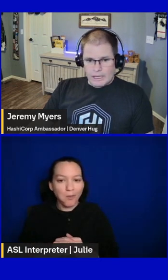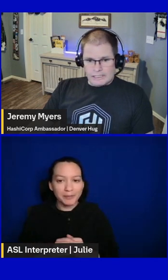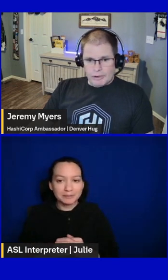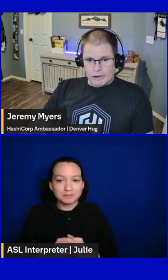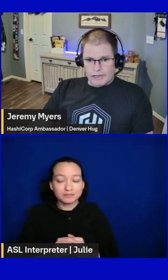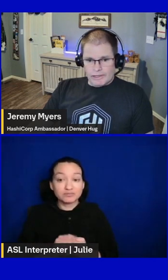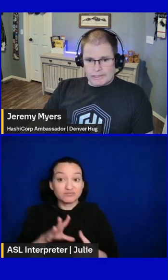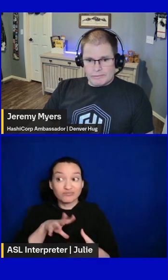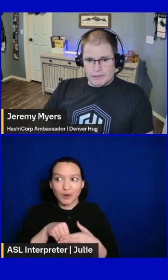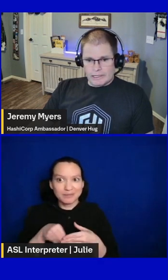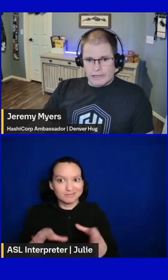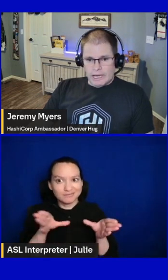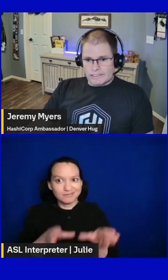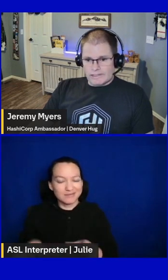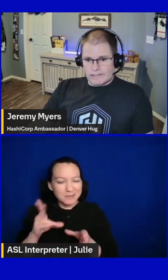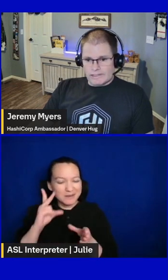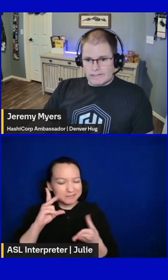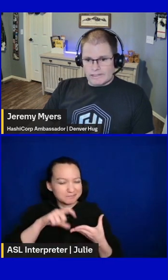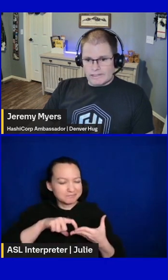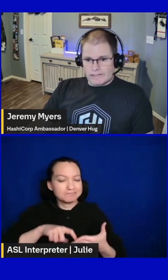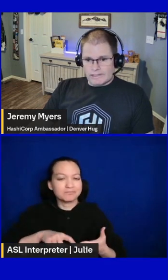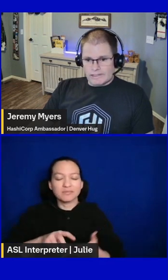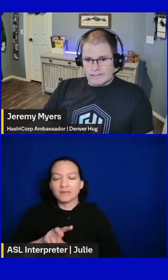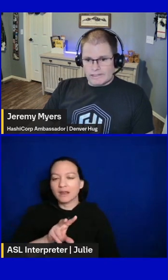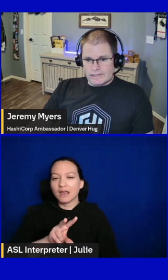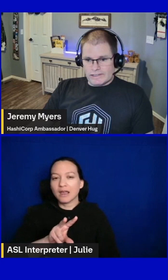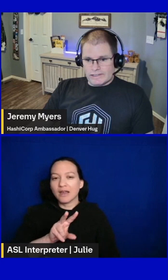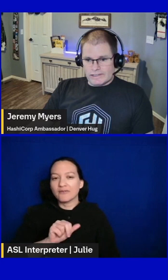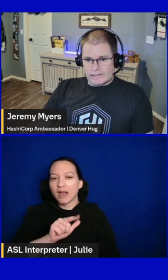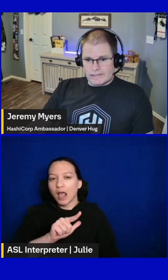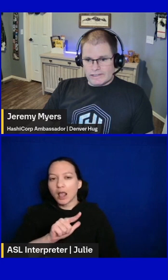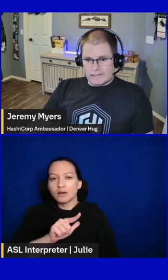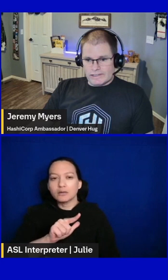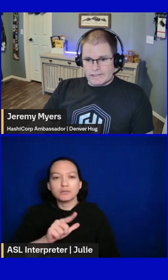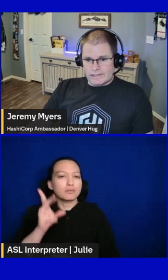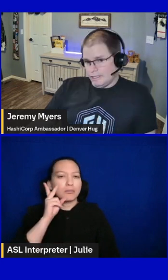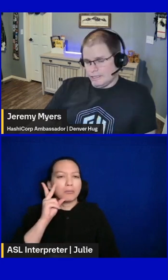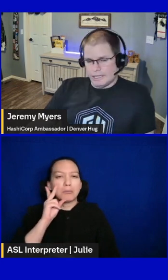As part of this plan, I want to validate should be at this time.